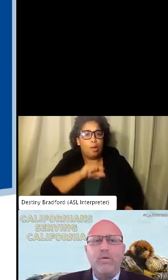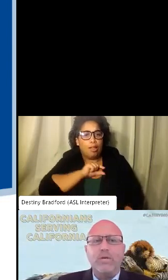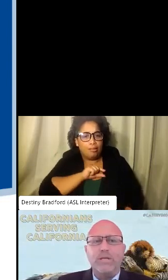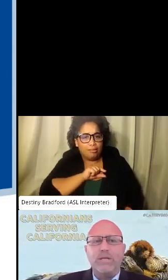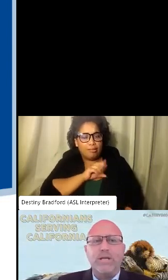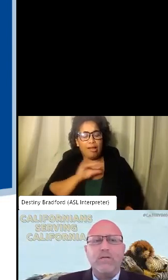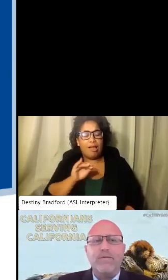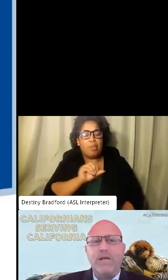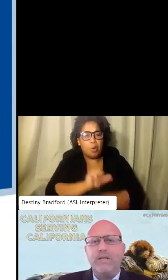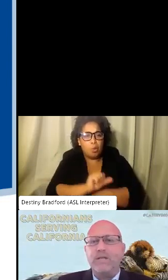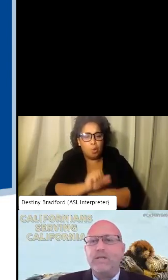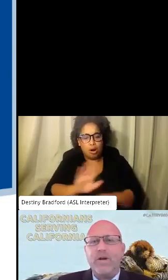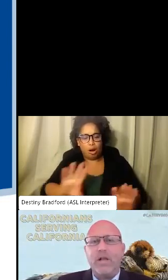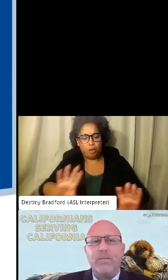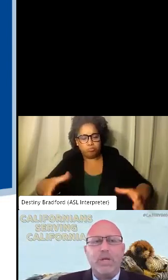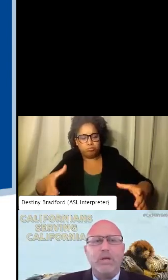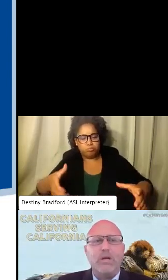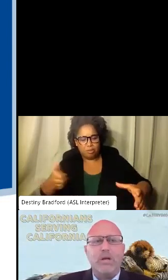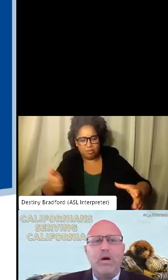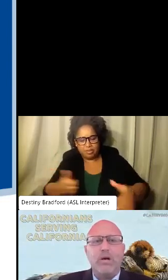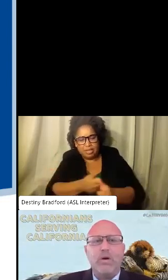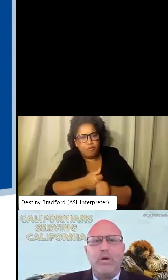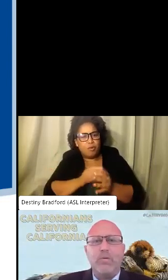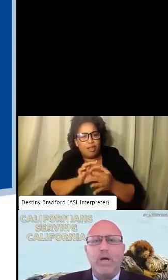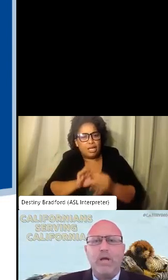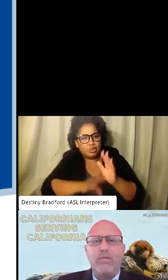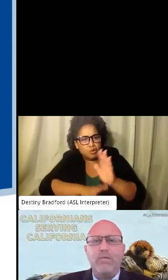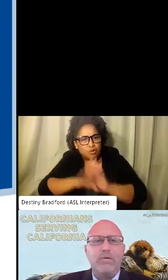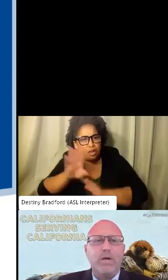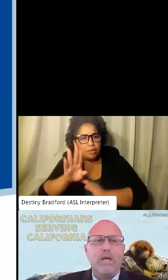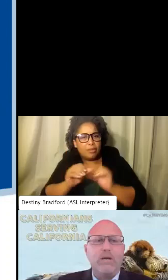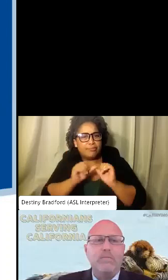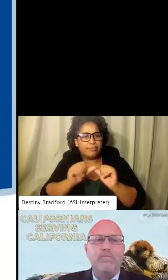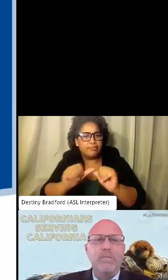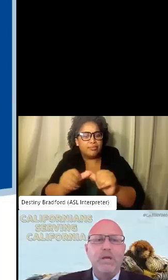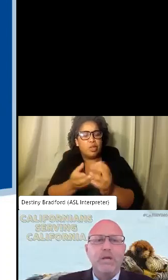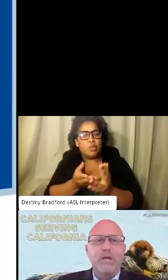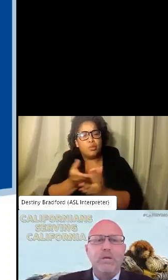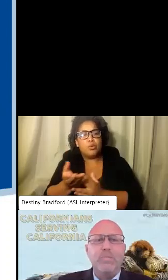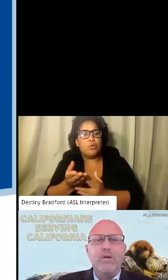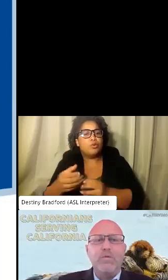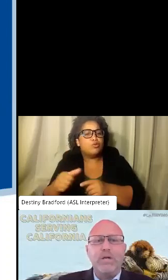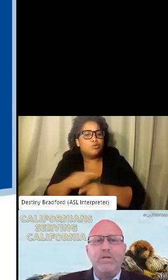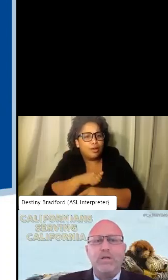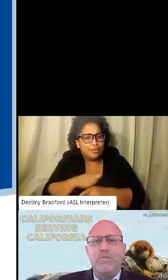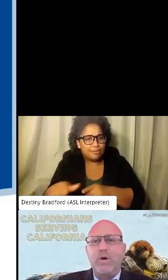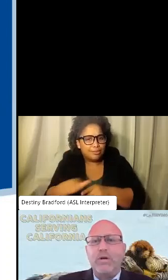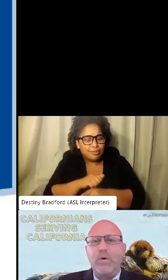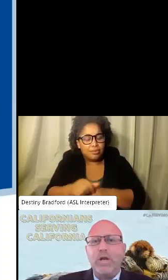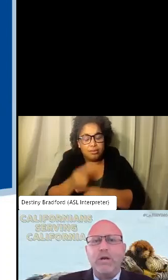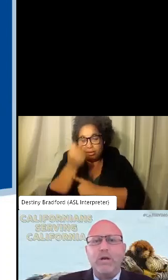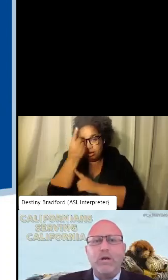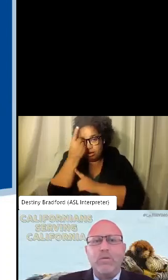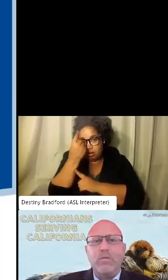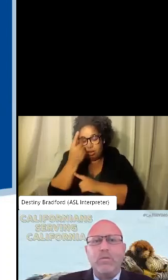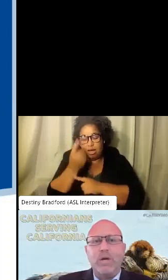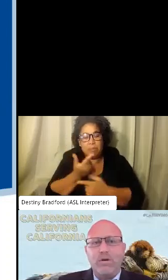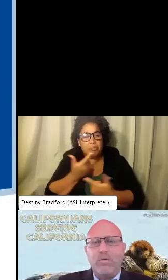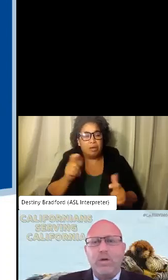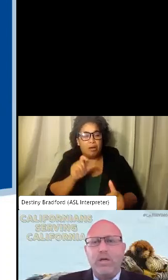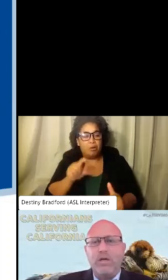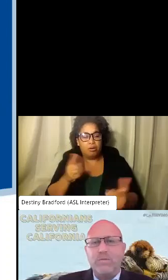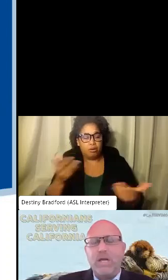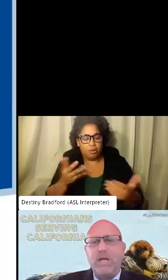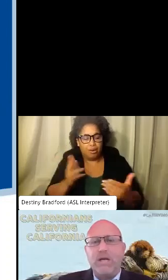the workforce itself and its development in an ongoing way through training. The big question is whether what we